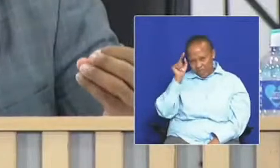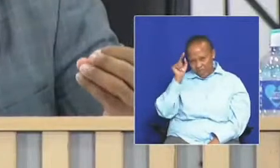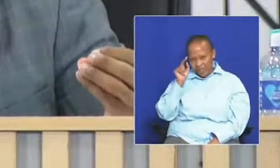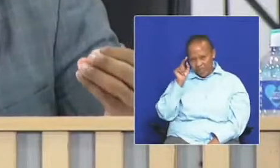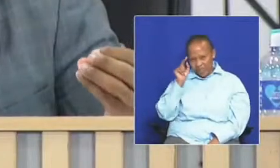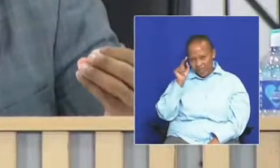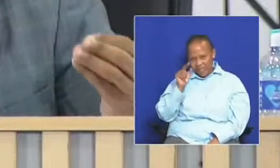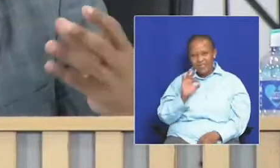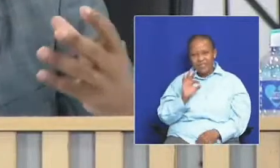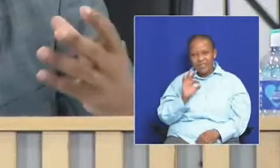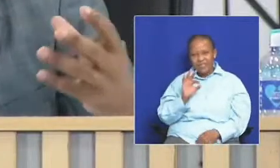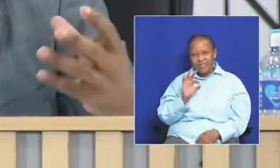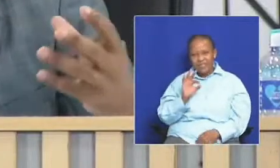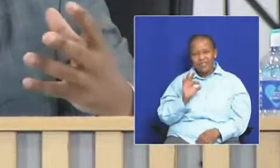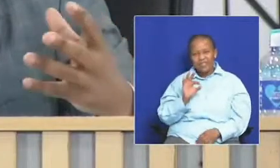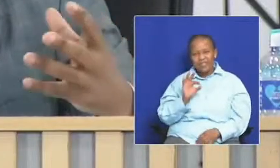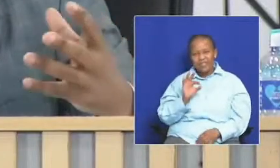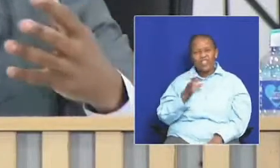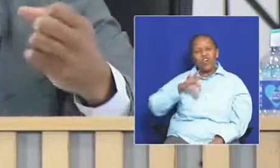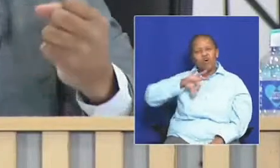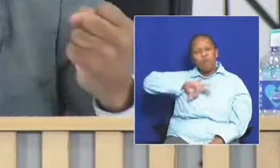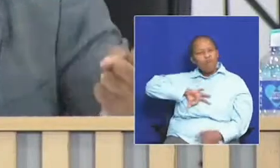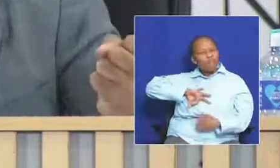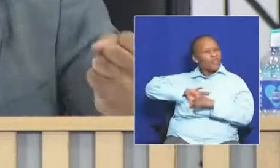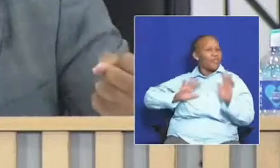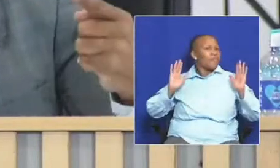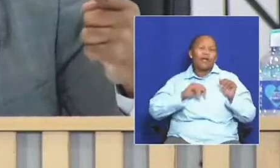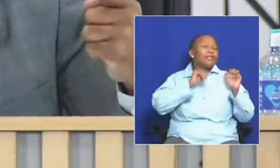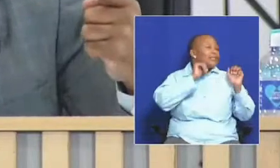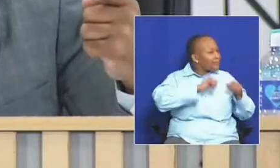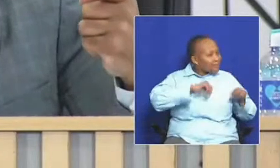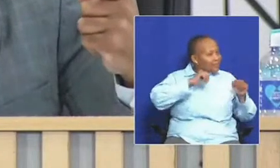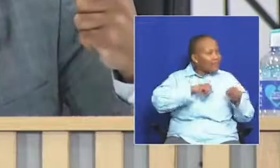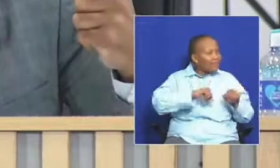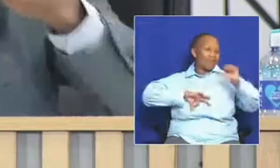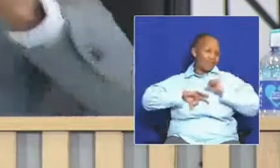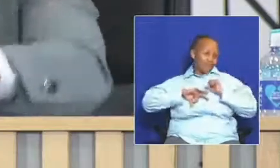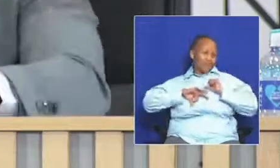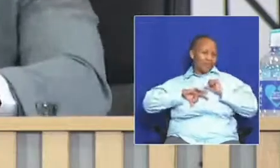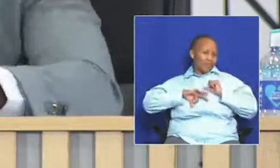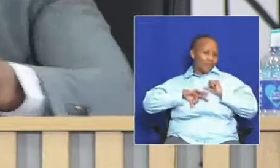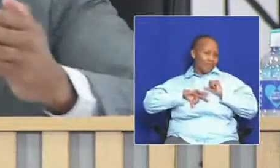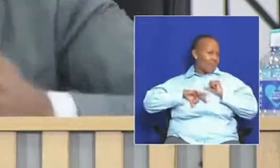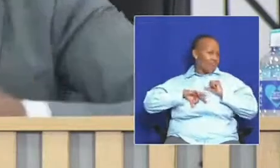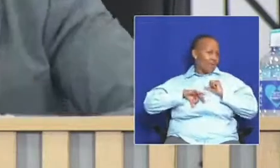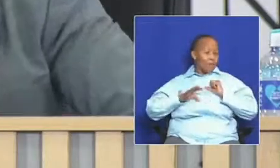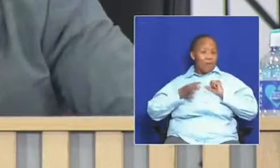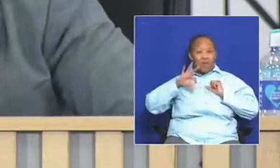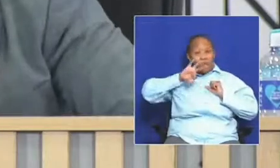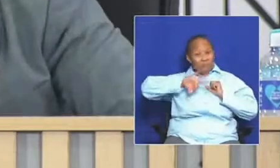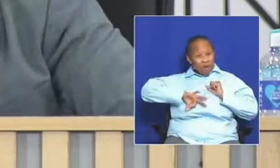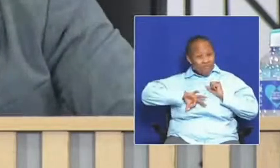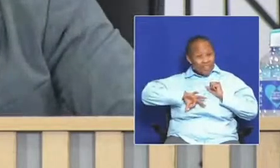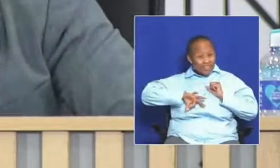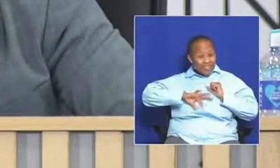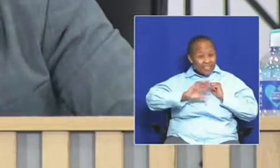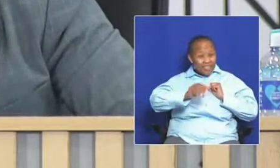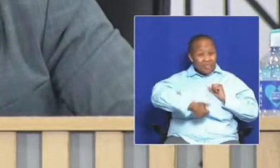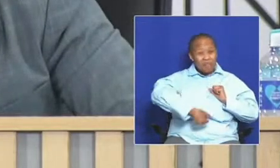I'm. The profit comes back to us, not to the sub.